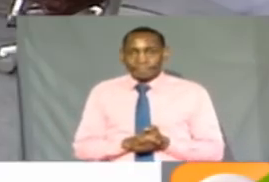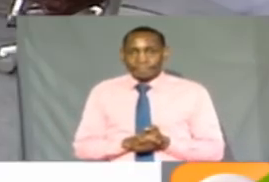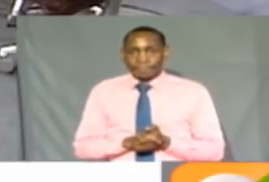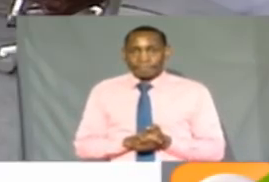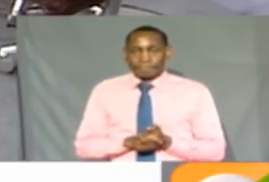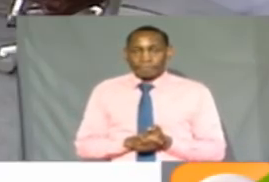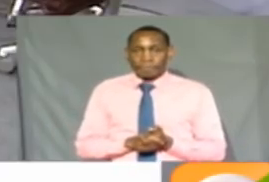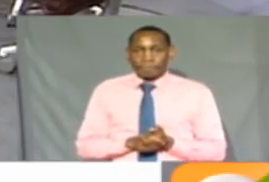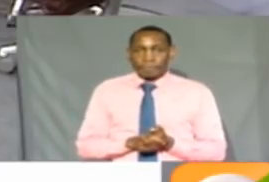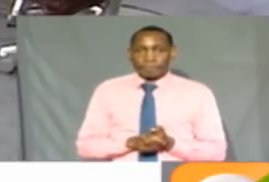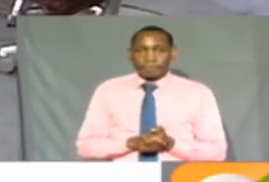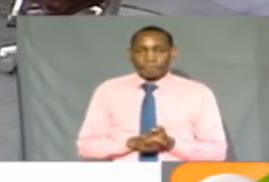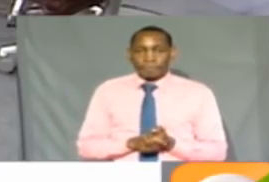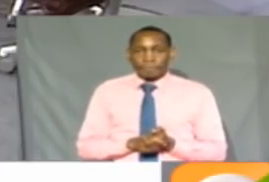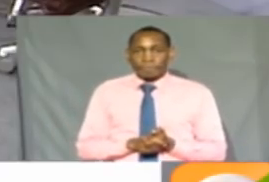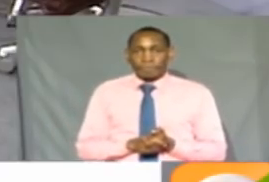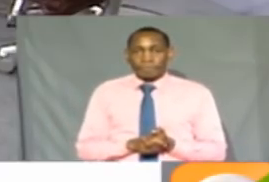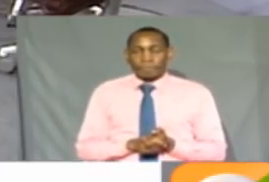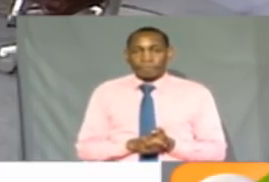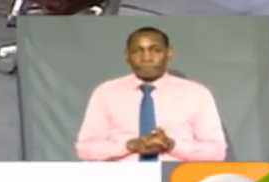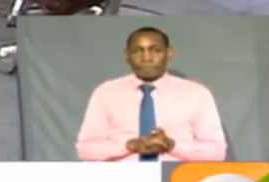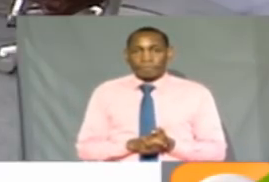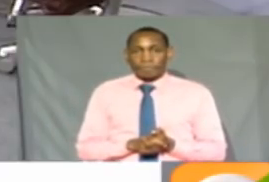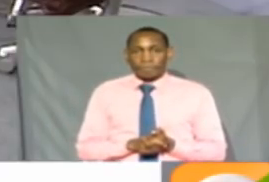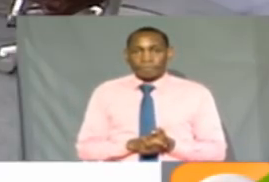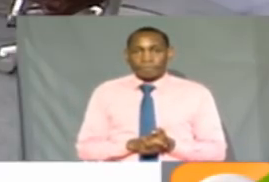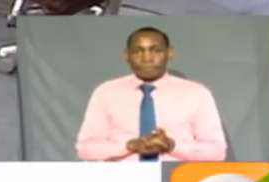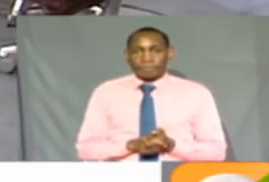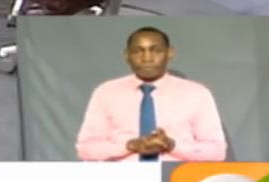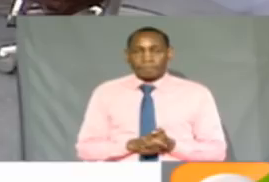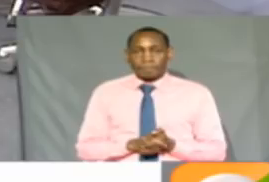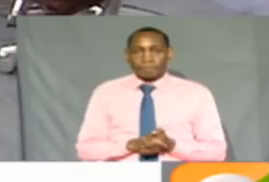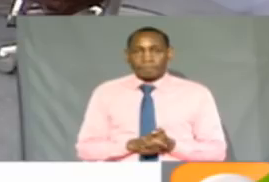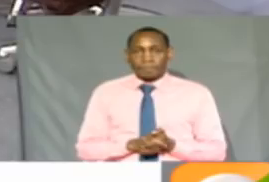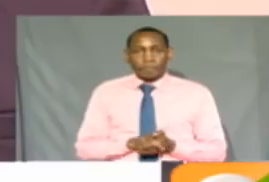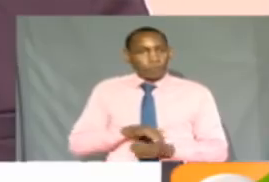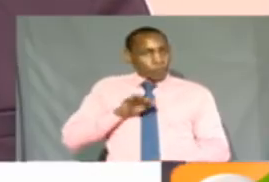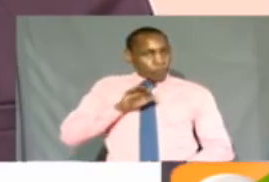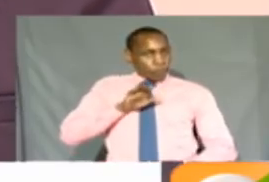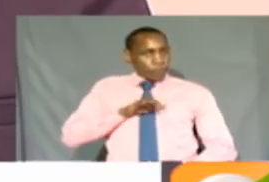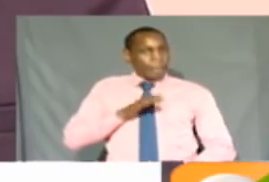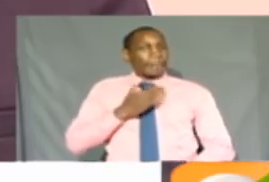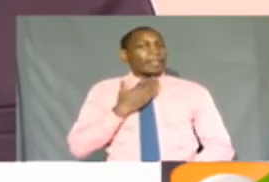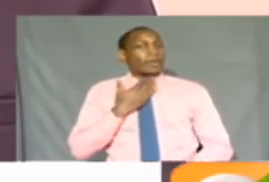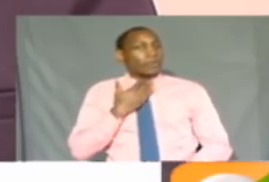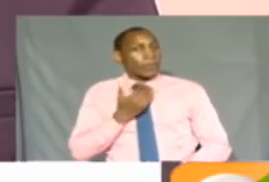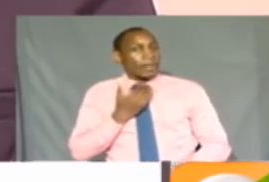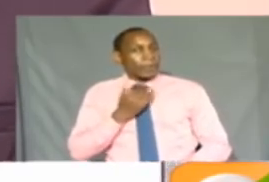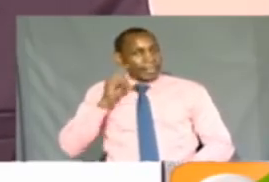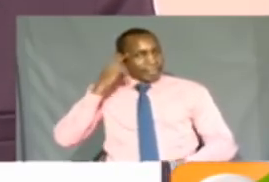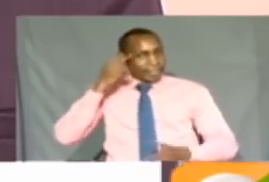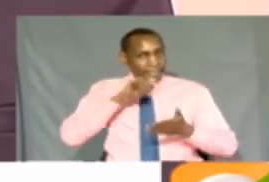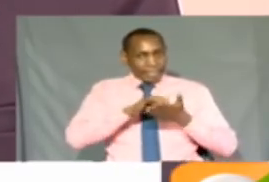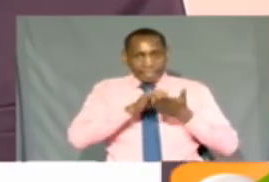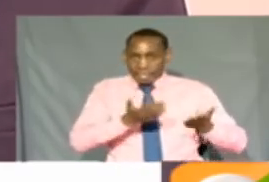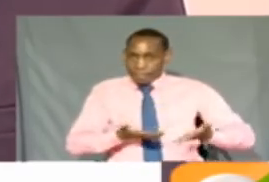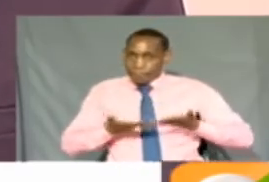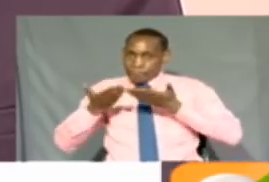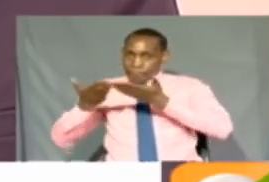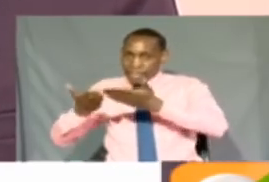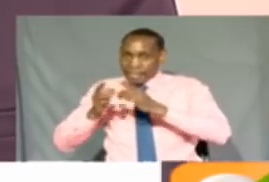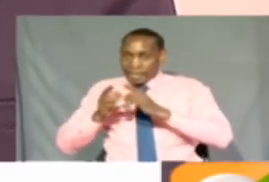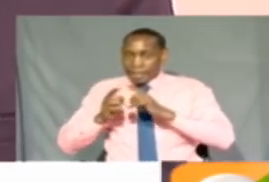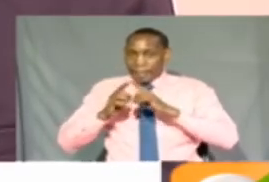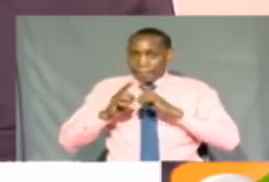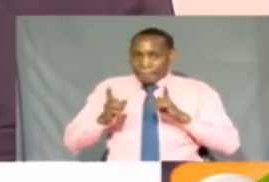I think our women, they're just like in a bargaining mood. They want to, they want you to think that they are providing, while in